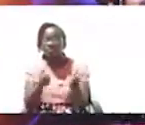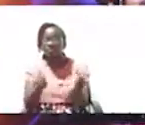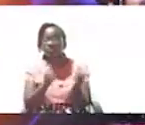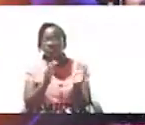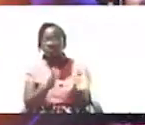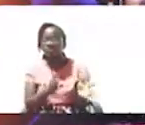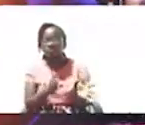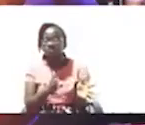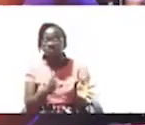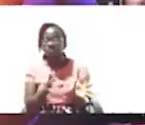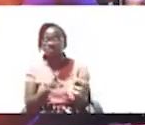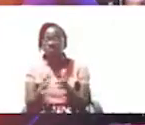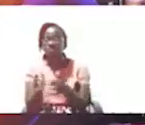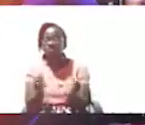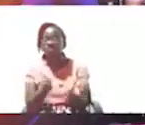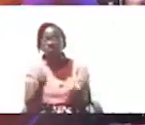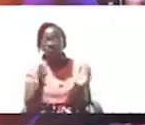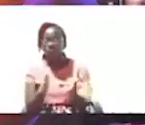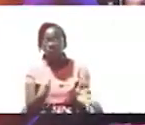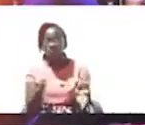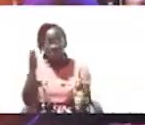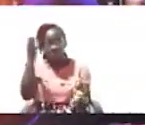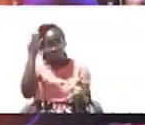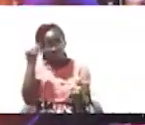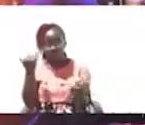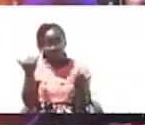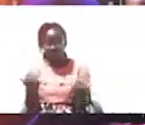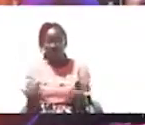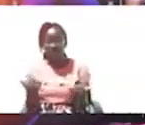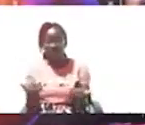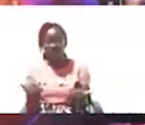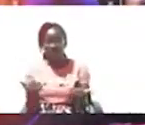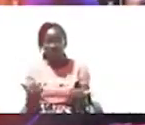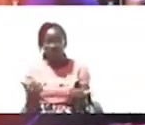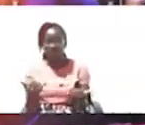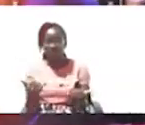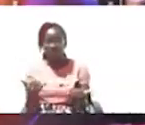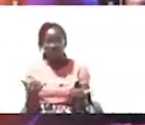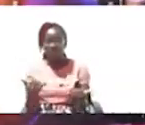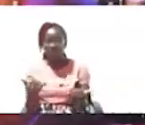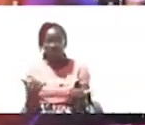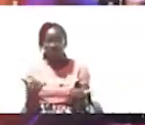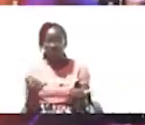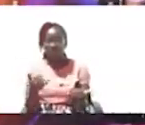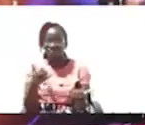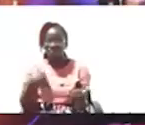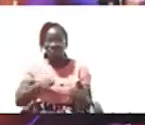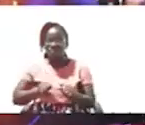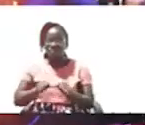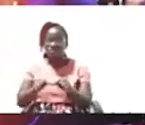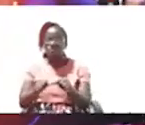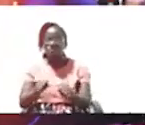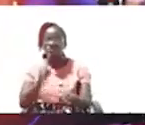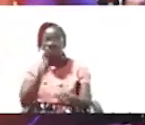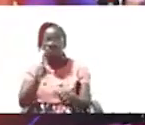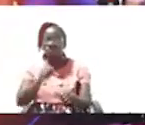somebody who has died and gone, why is he today? Why is it that today you are still talking